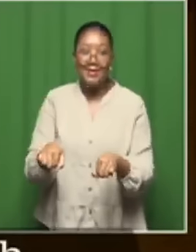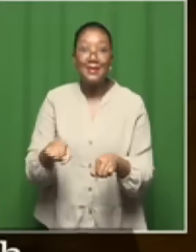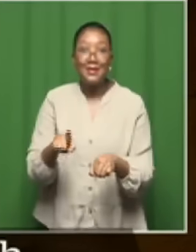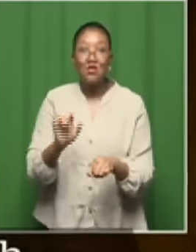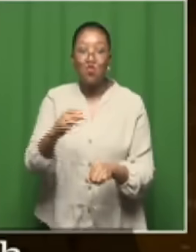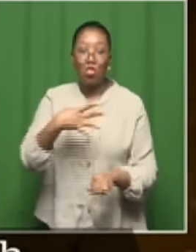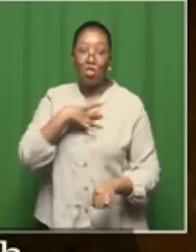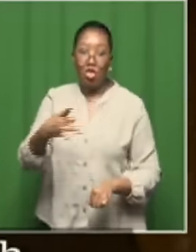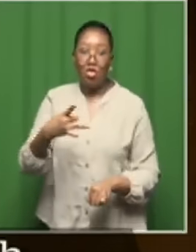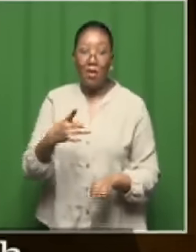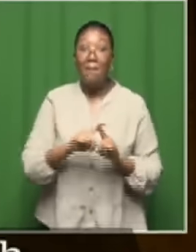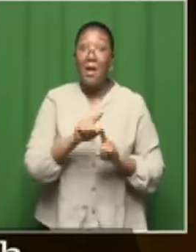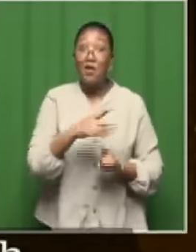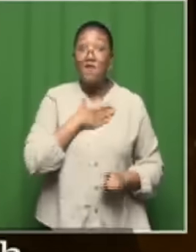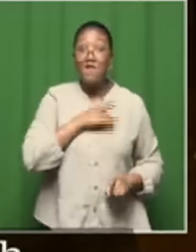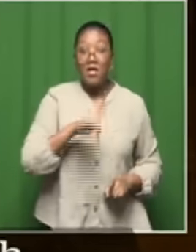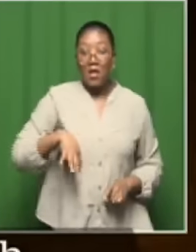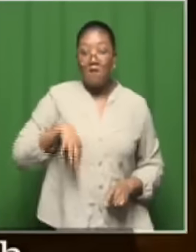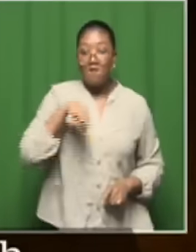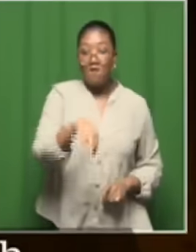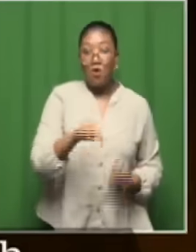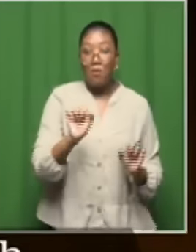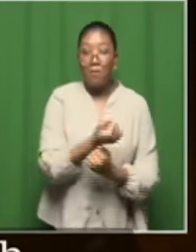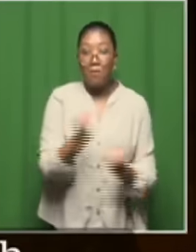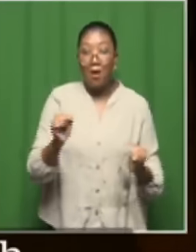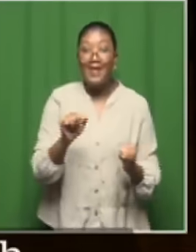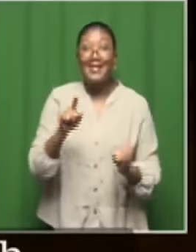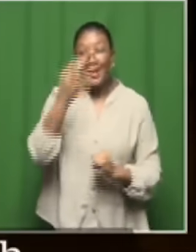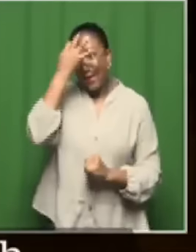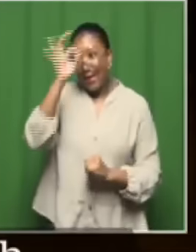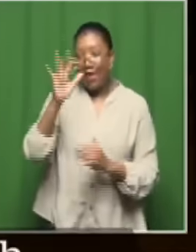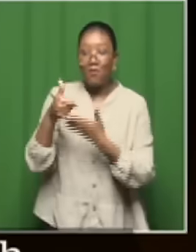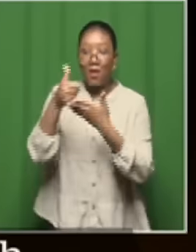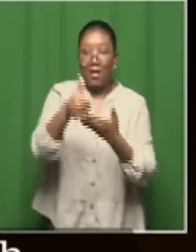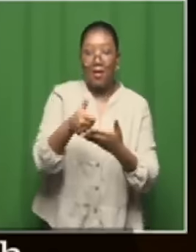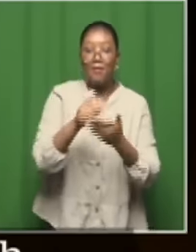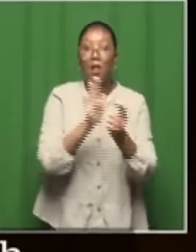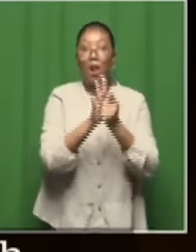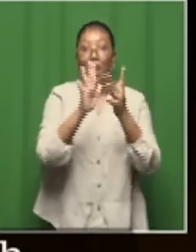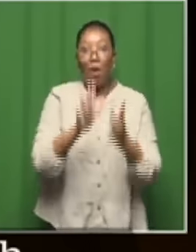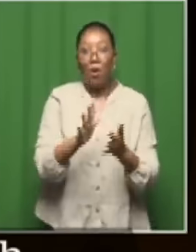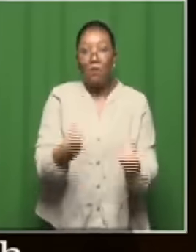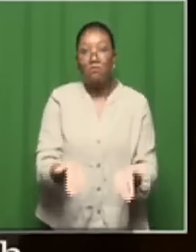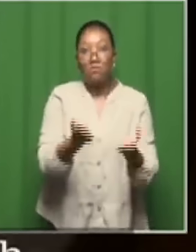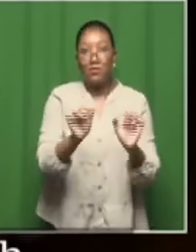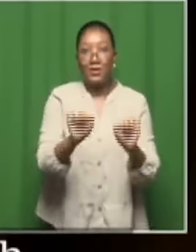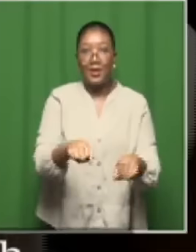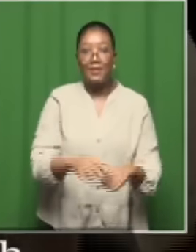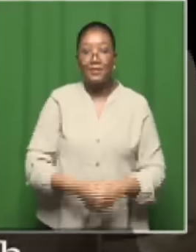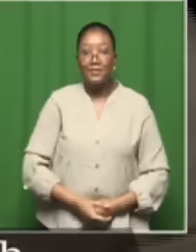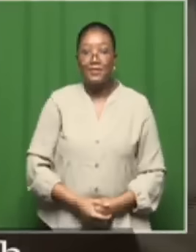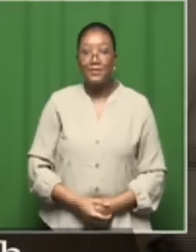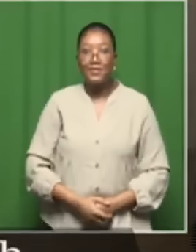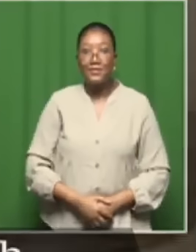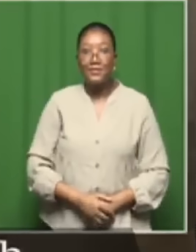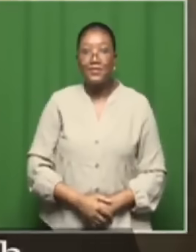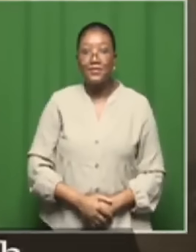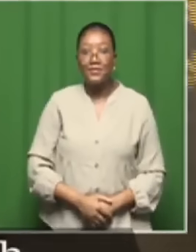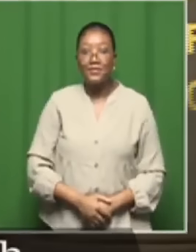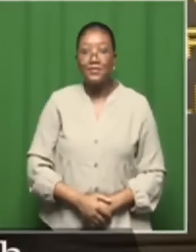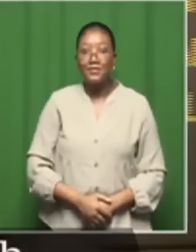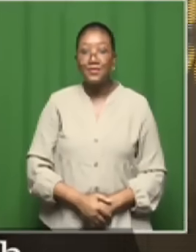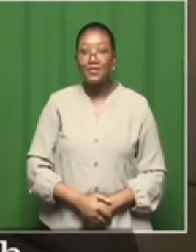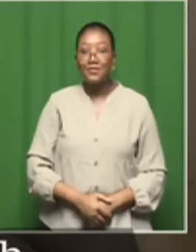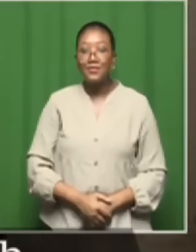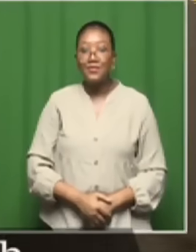It's an application of legal aid. We'll afford you one for free. Ne? Okay. All right. So let me just talk